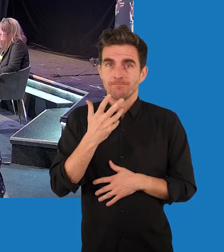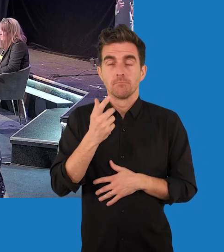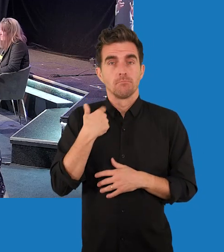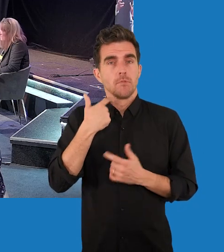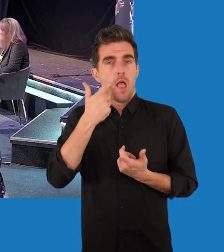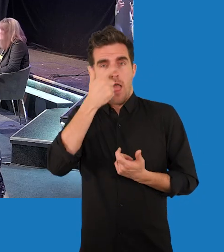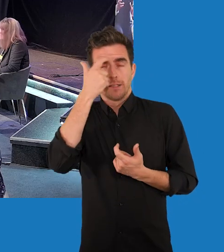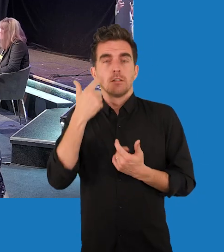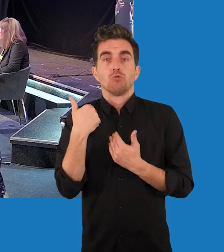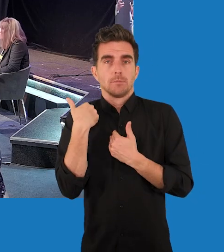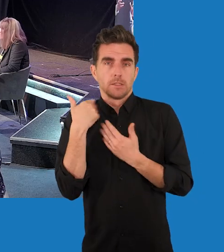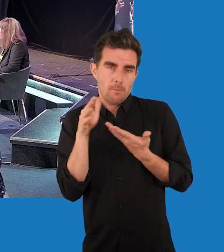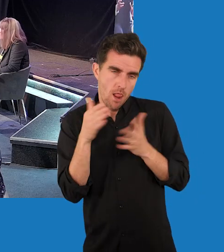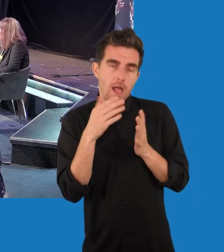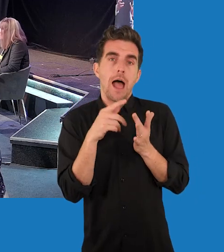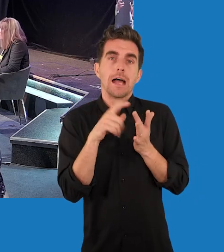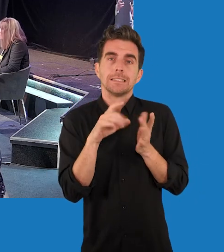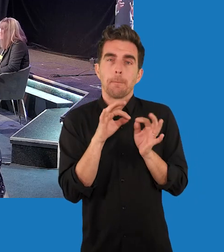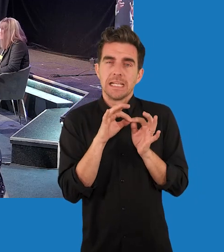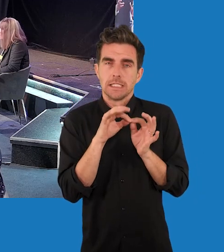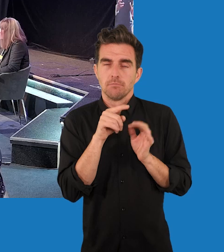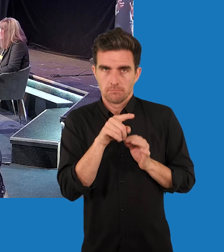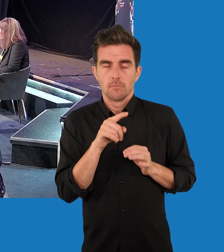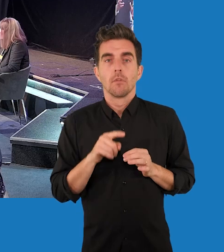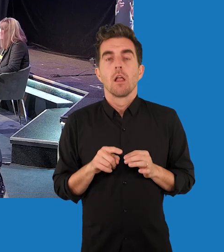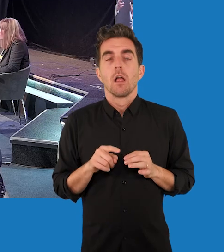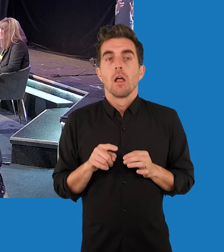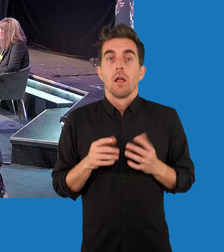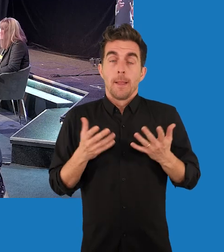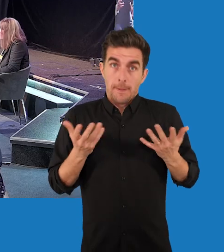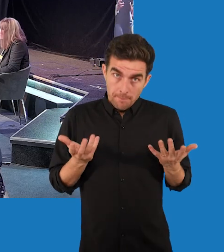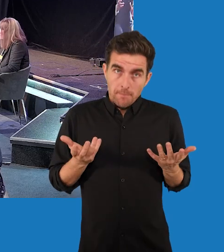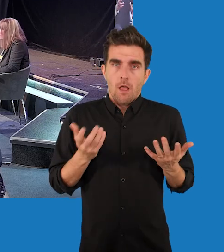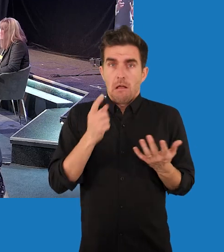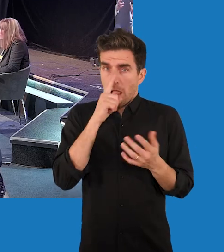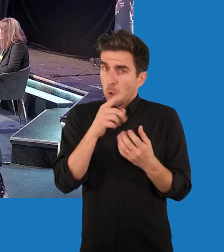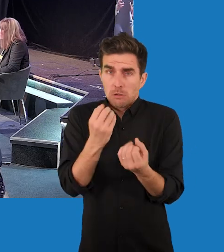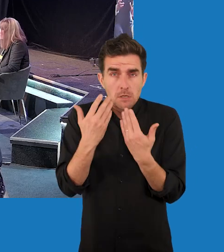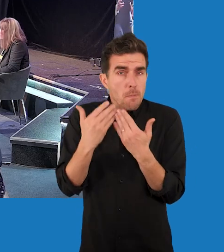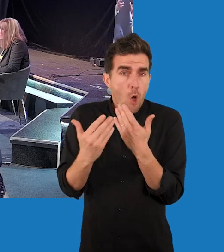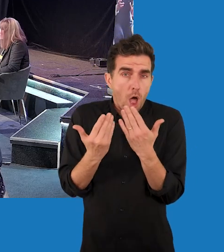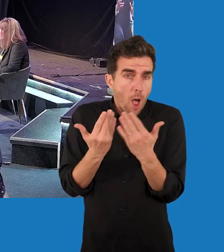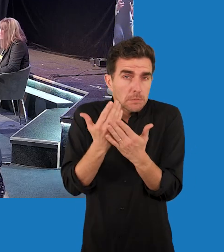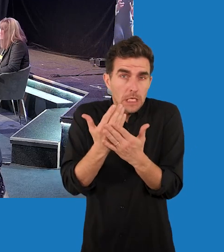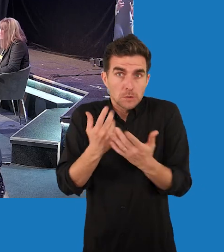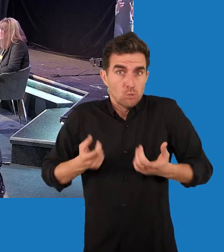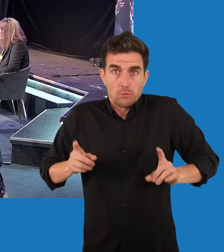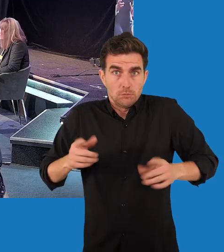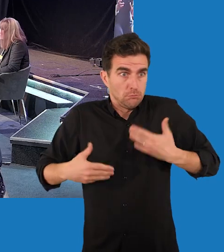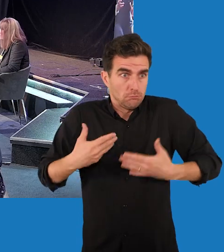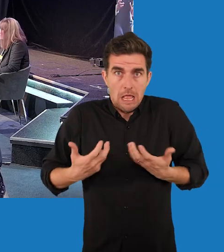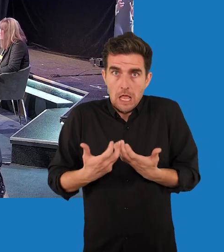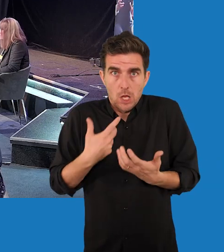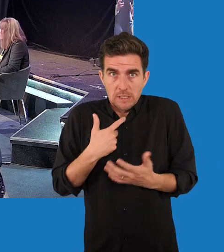health. And I understand that the responsibility is moving to the ICB. Could you sort of give us a bit of